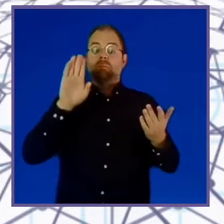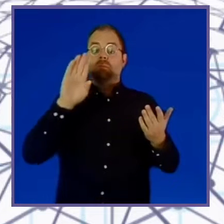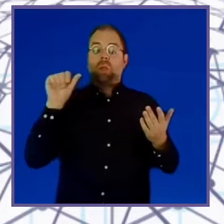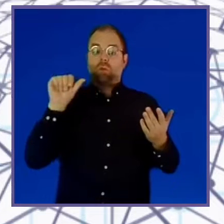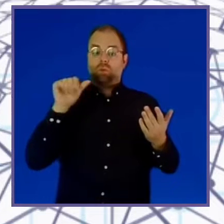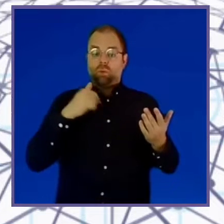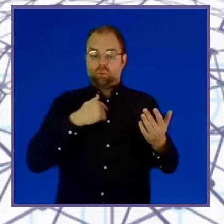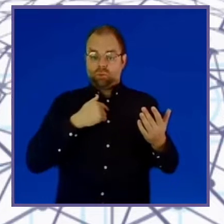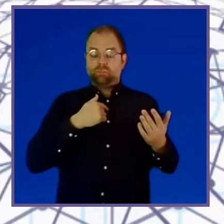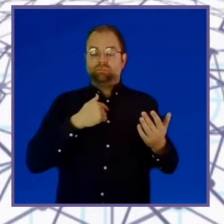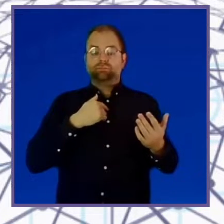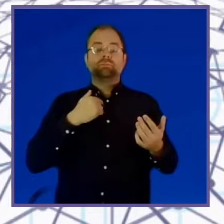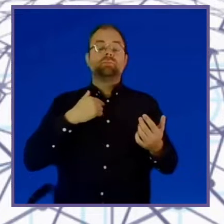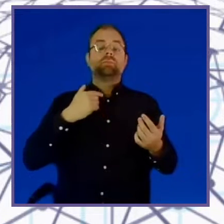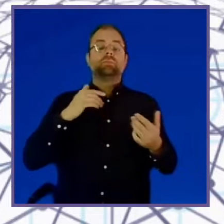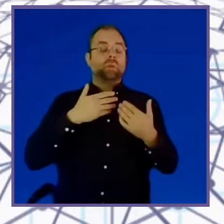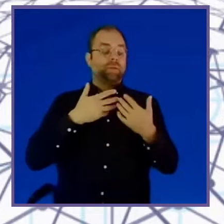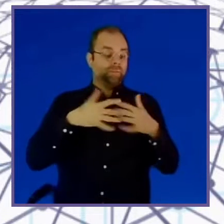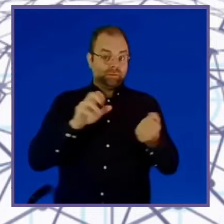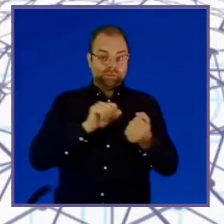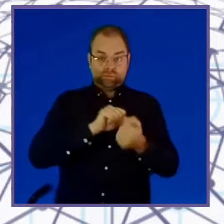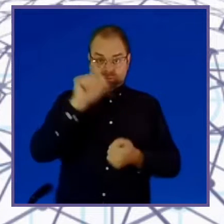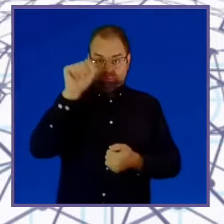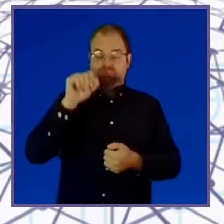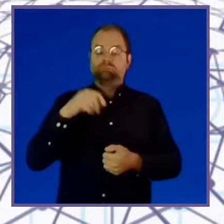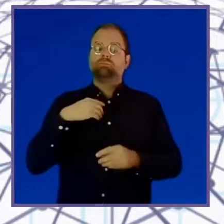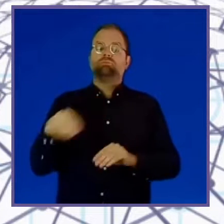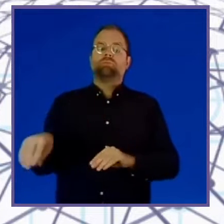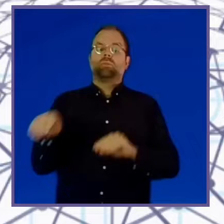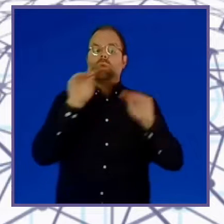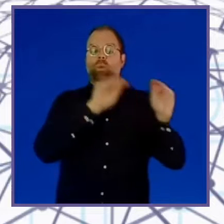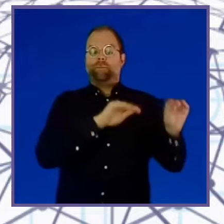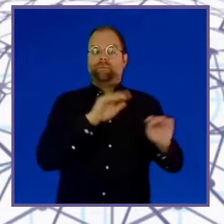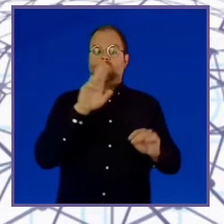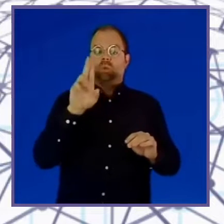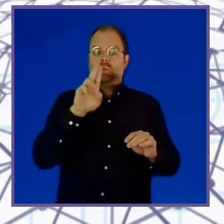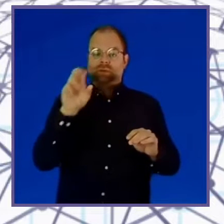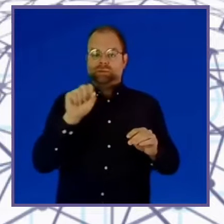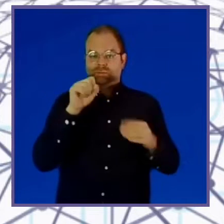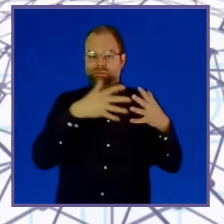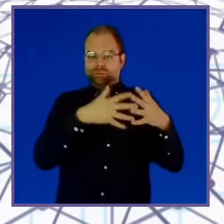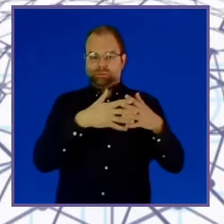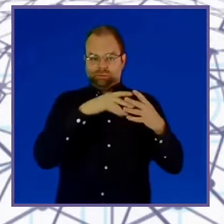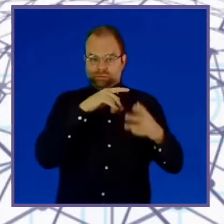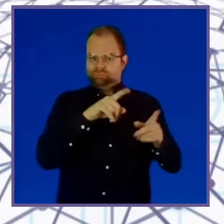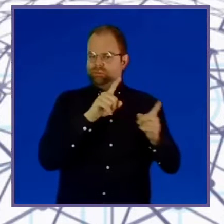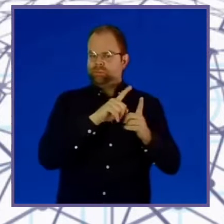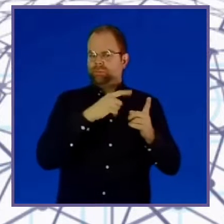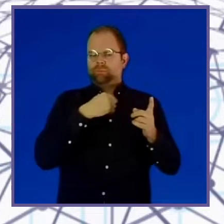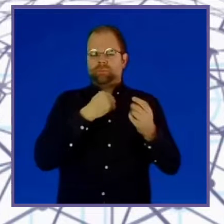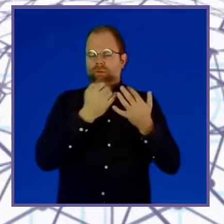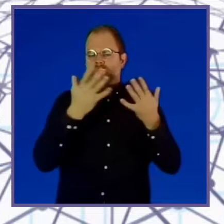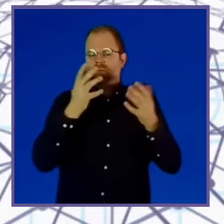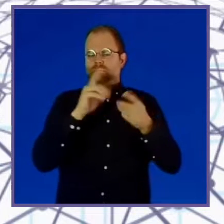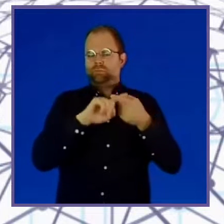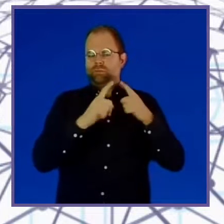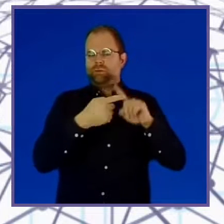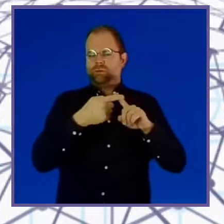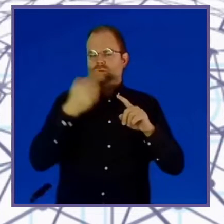for several years, and then moved back to India after 15 years to be an academic at my alma mater.